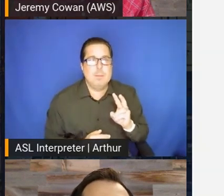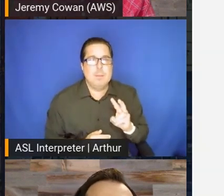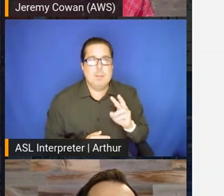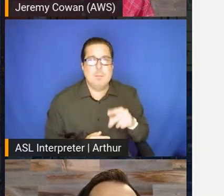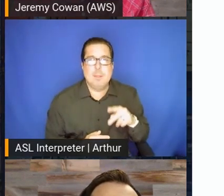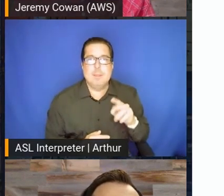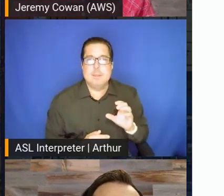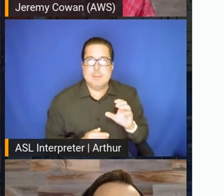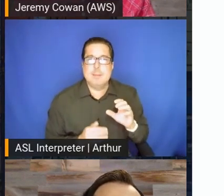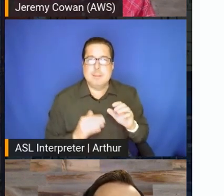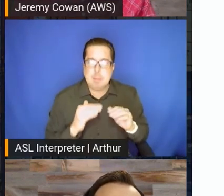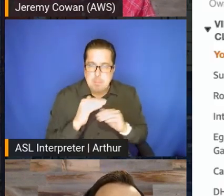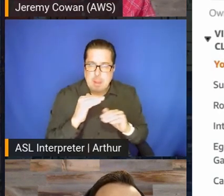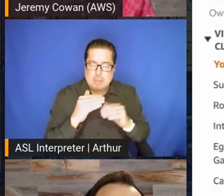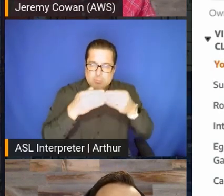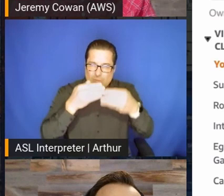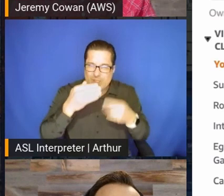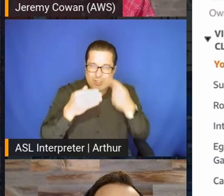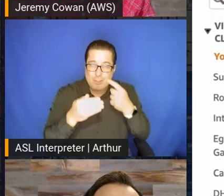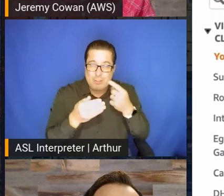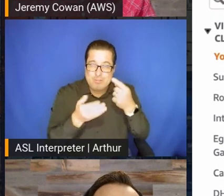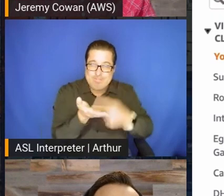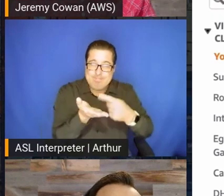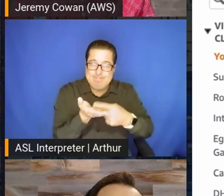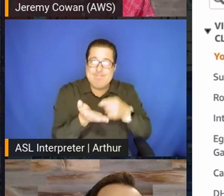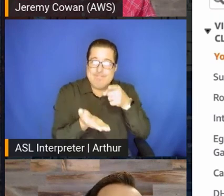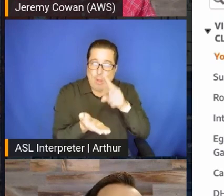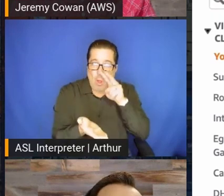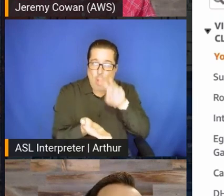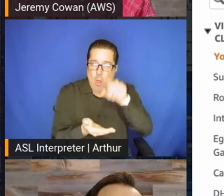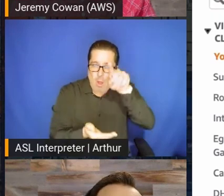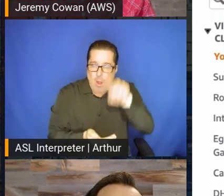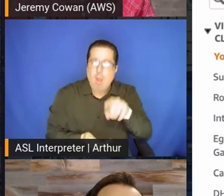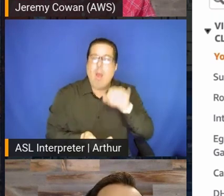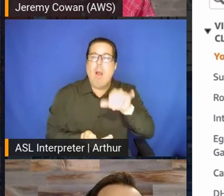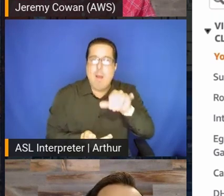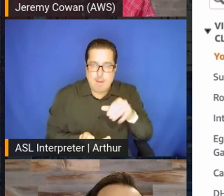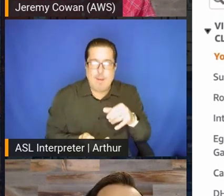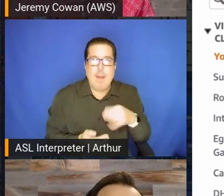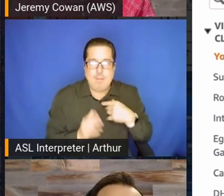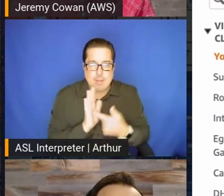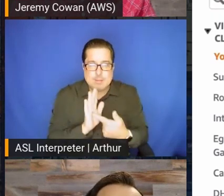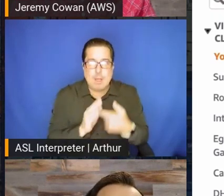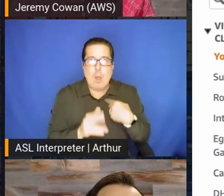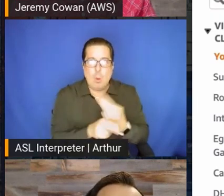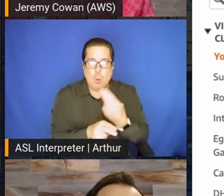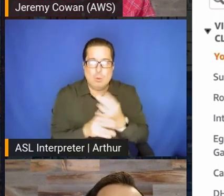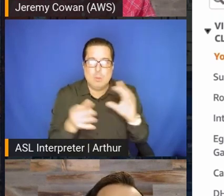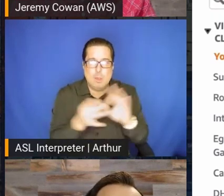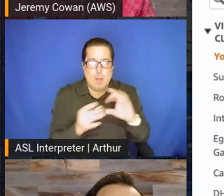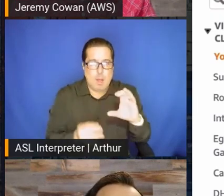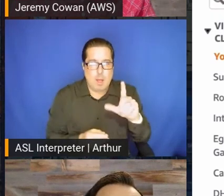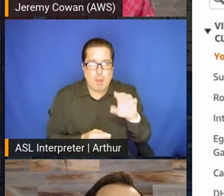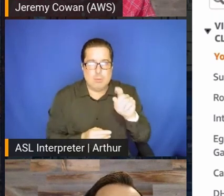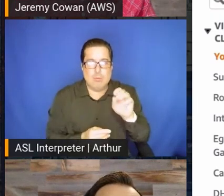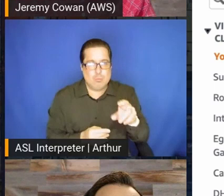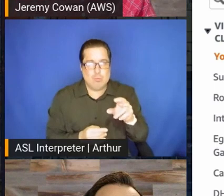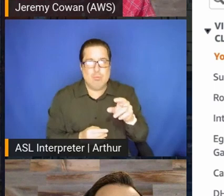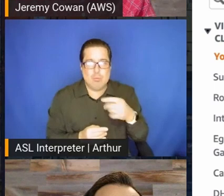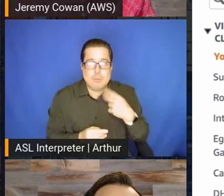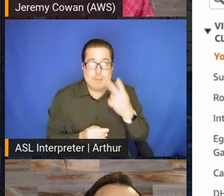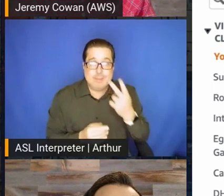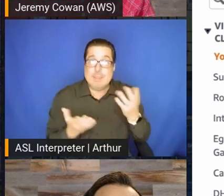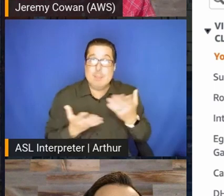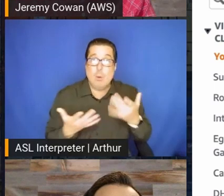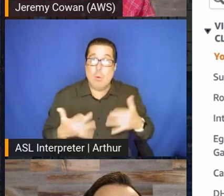just covered. I'm just bringing up one of the sample VPCs that I have used to spin up the cluster. So what we see here